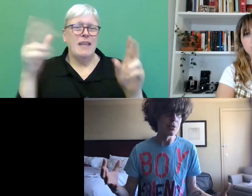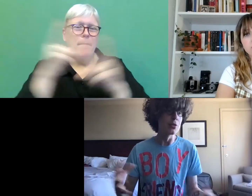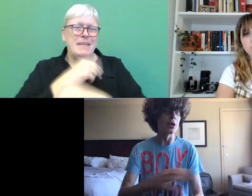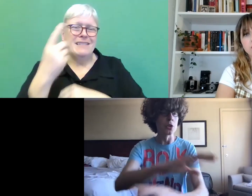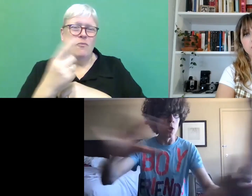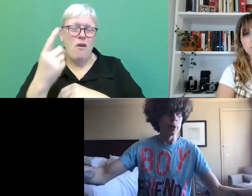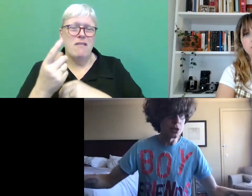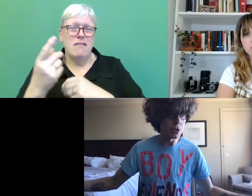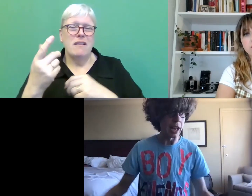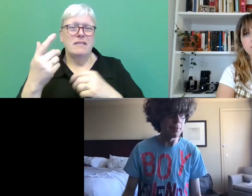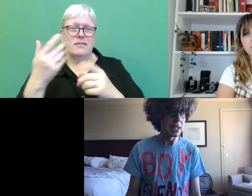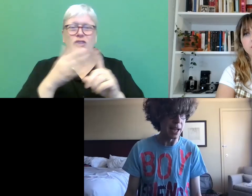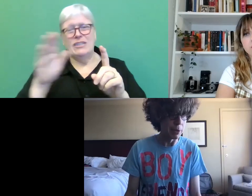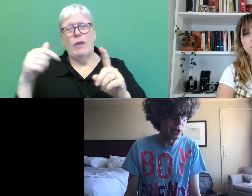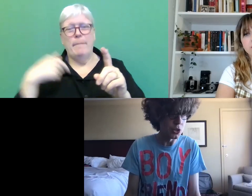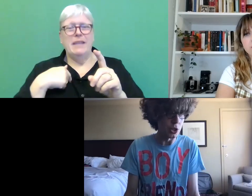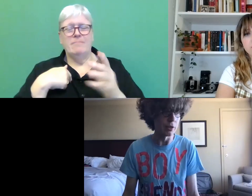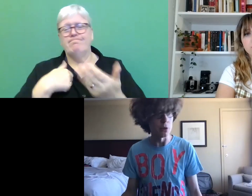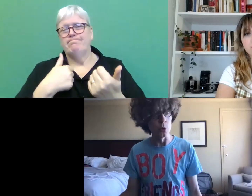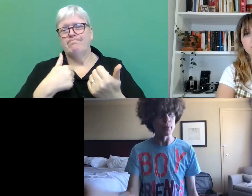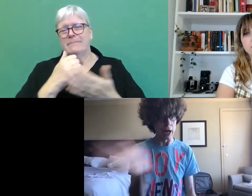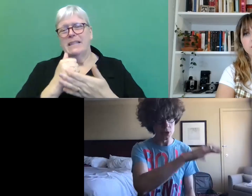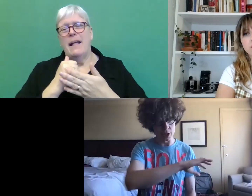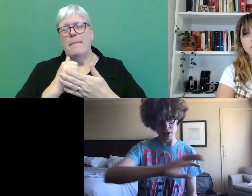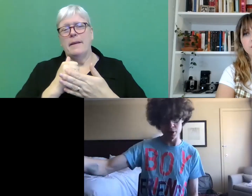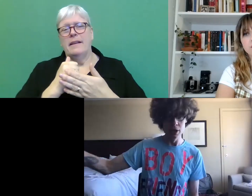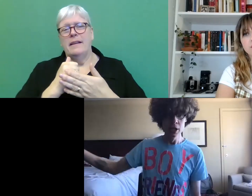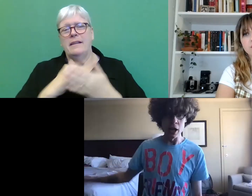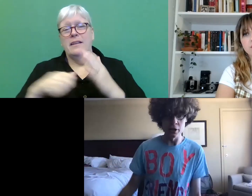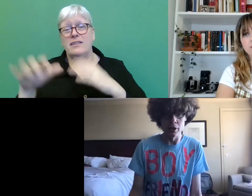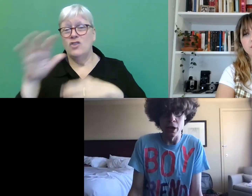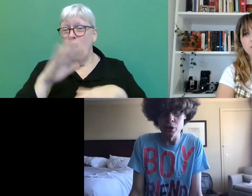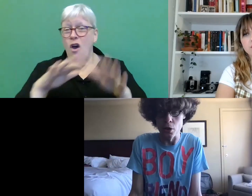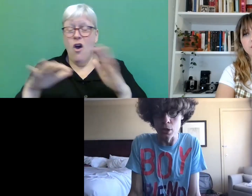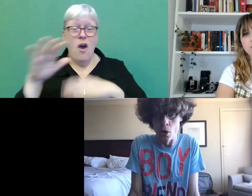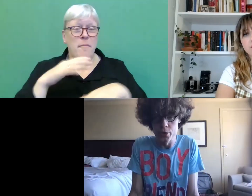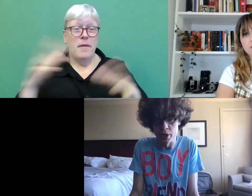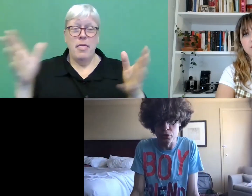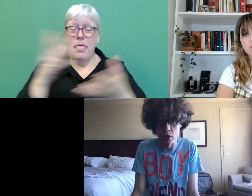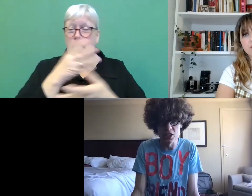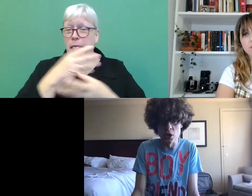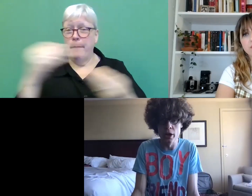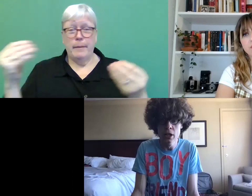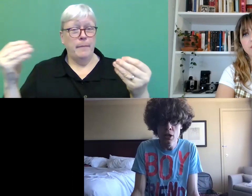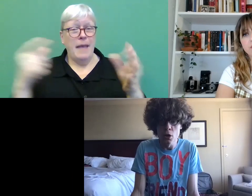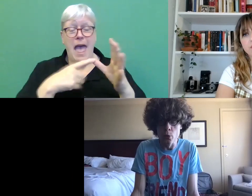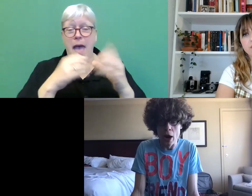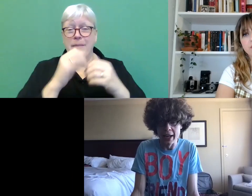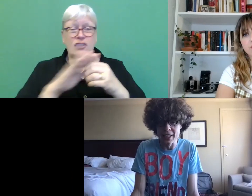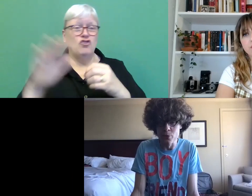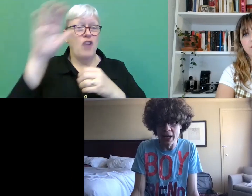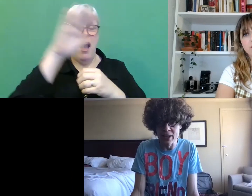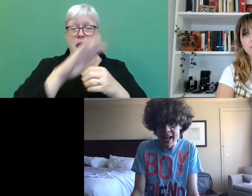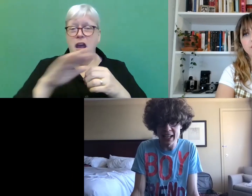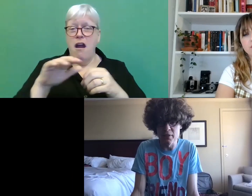just a storm had emptied Aberdeenshire, had thrown branches and across lawns, and it really sort of